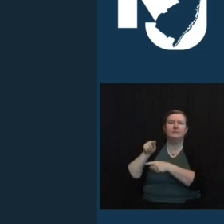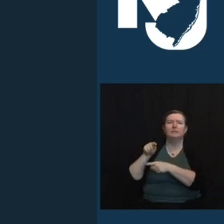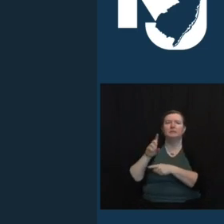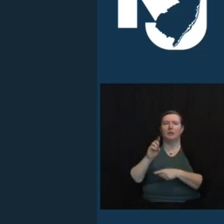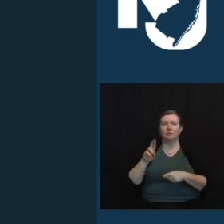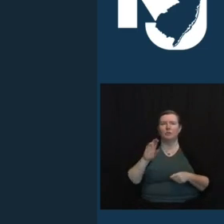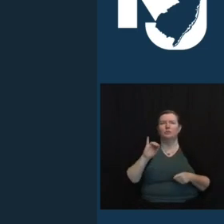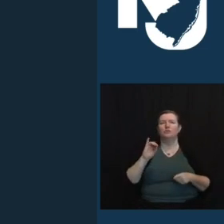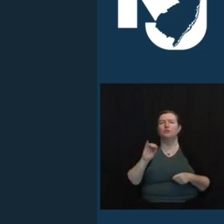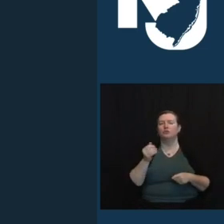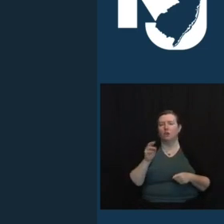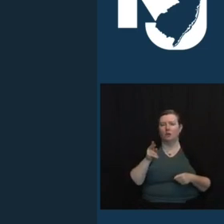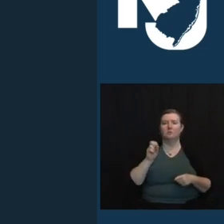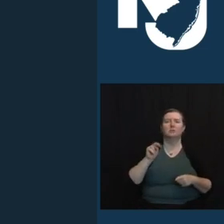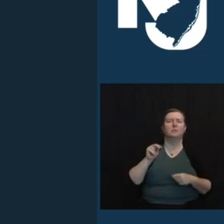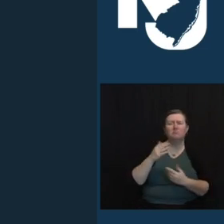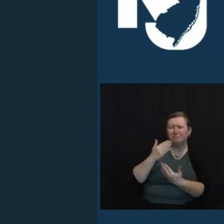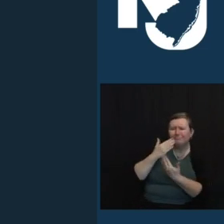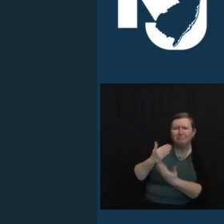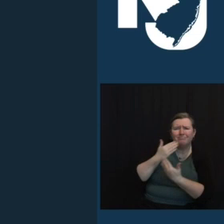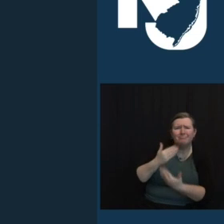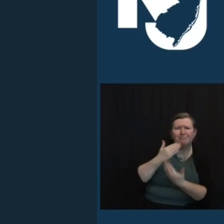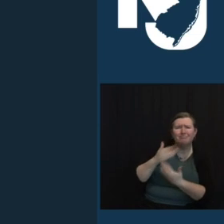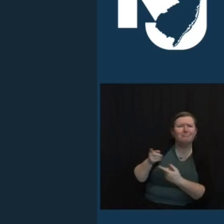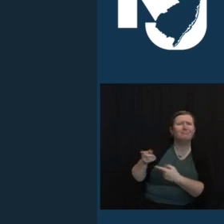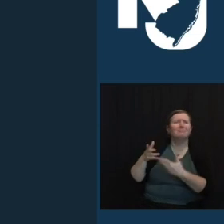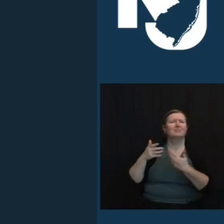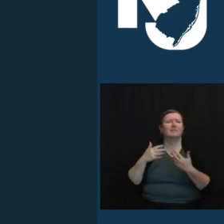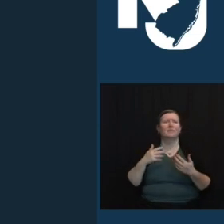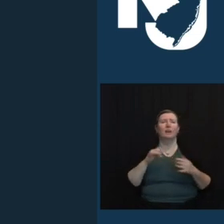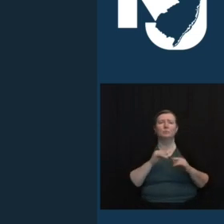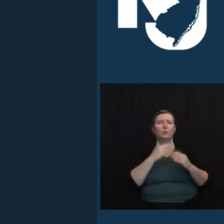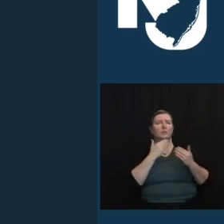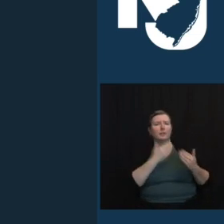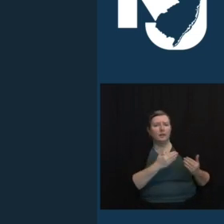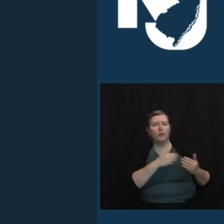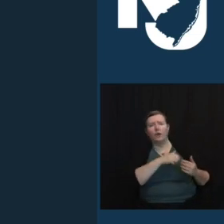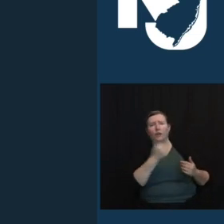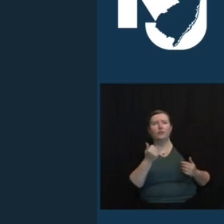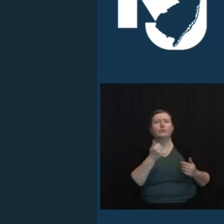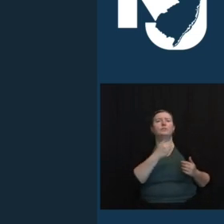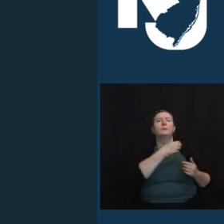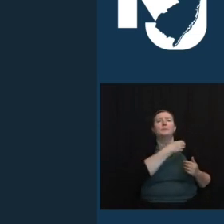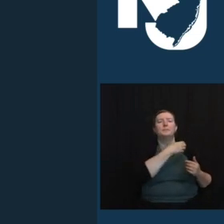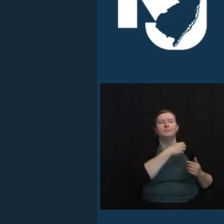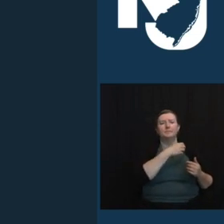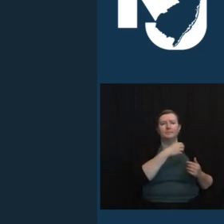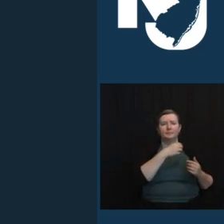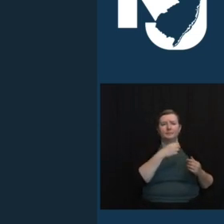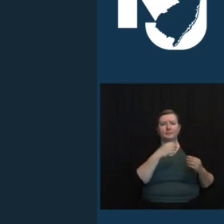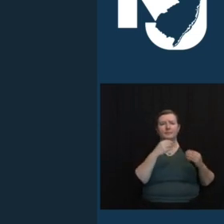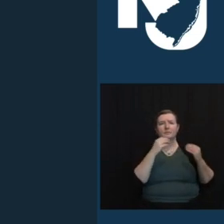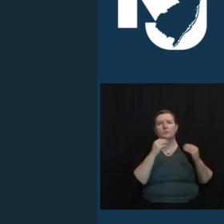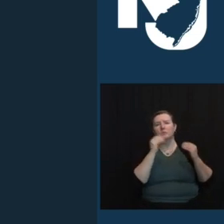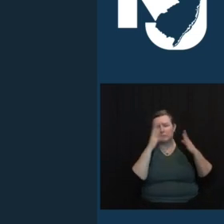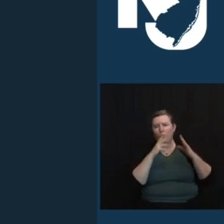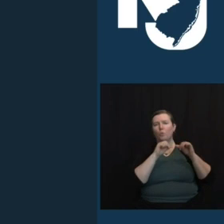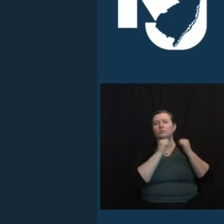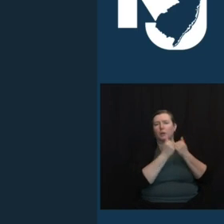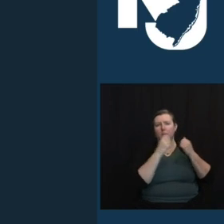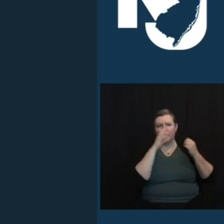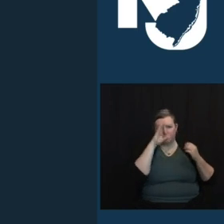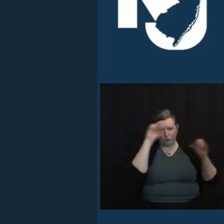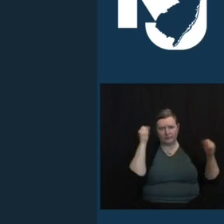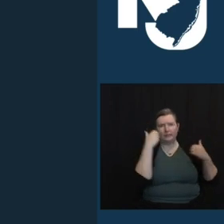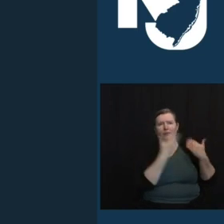and all the school leaders. I also had a great call with Roseanne Versace, who's the Educational Association president, and thanked